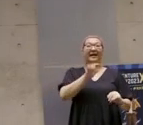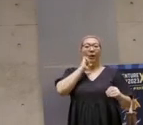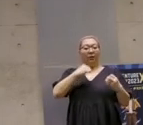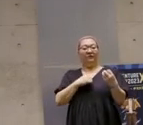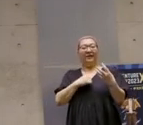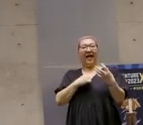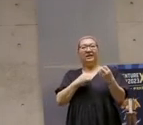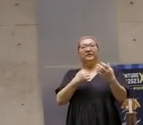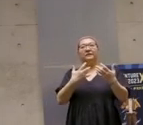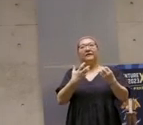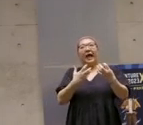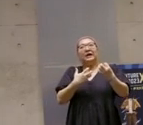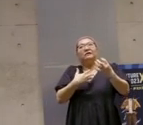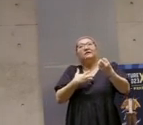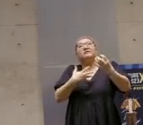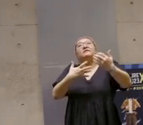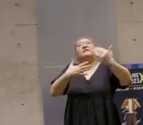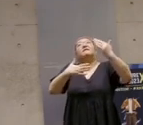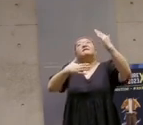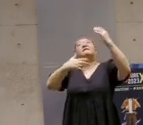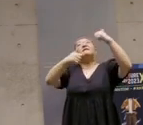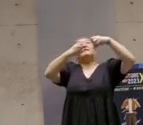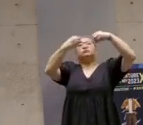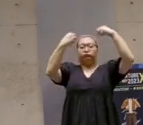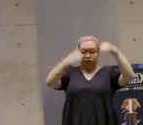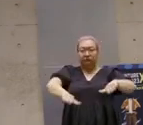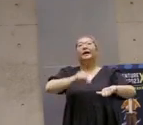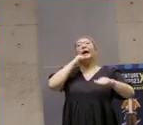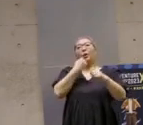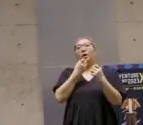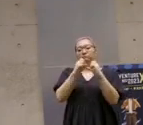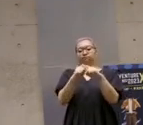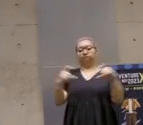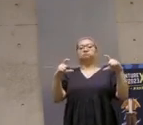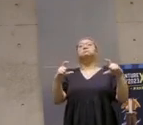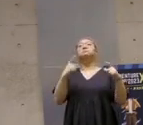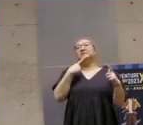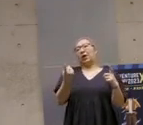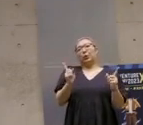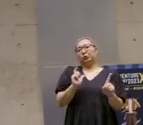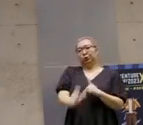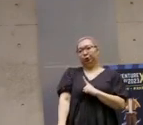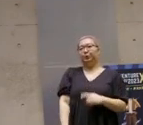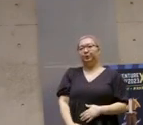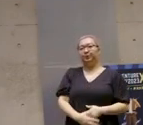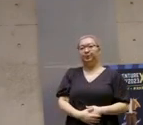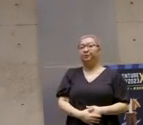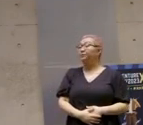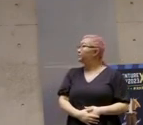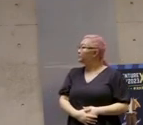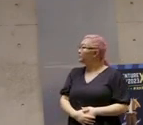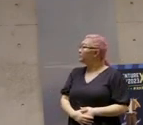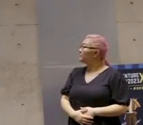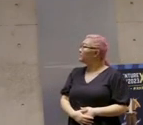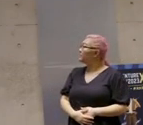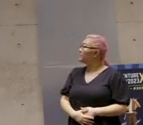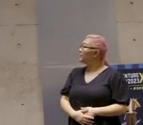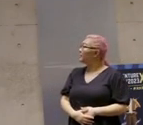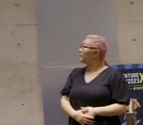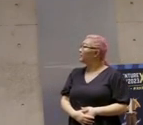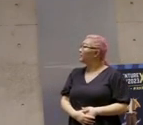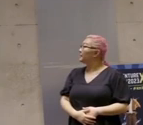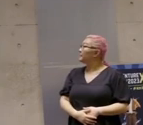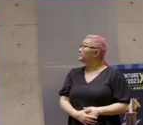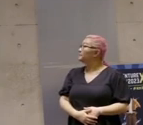far, at this stage, at the maximum level, of basically telling you what to do. And all I can say is that when people do